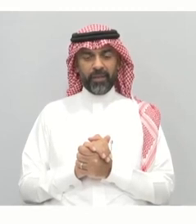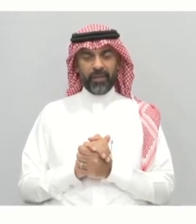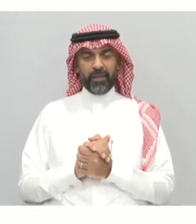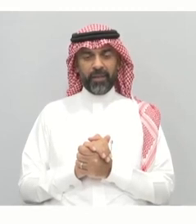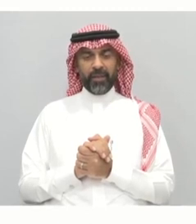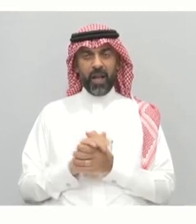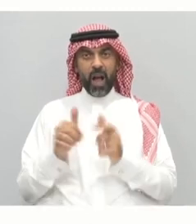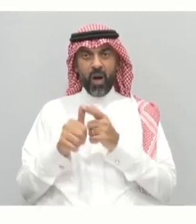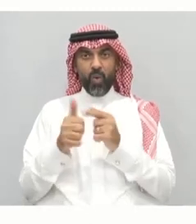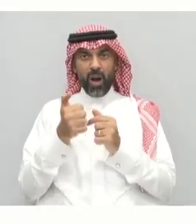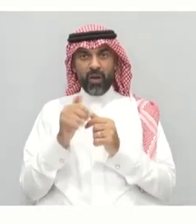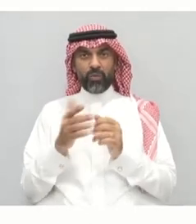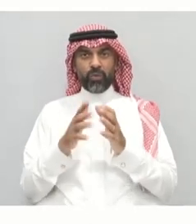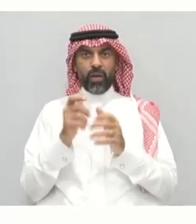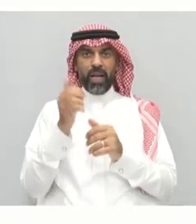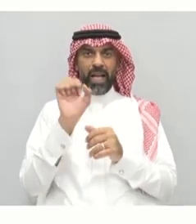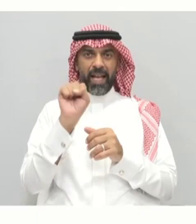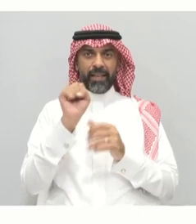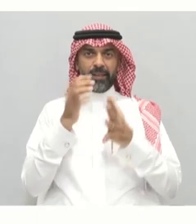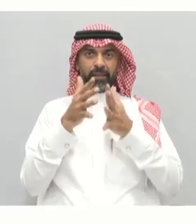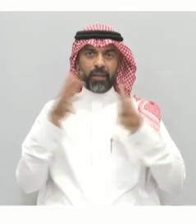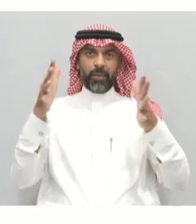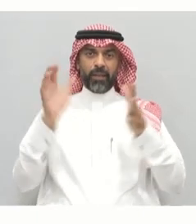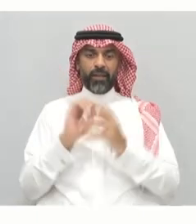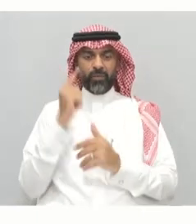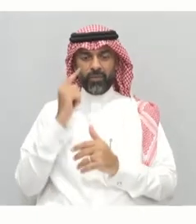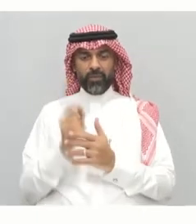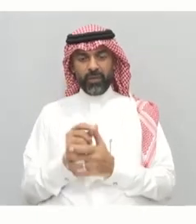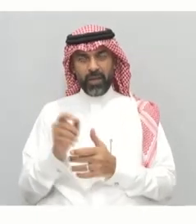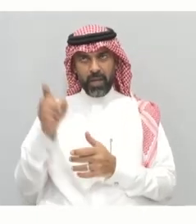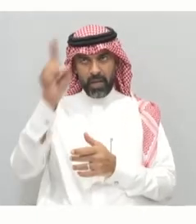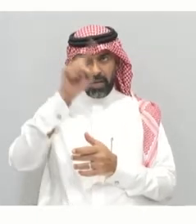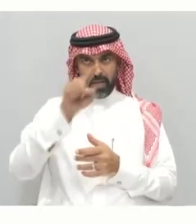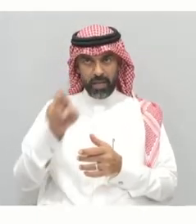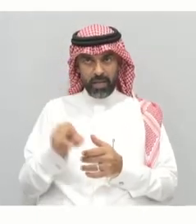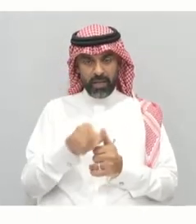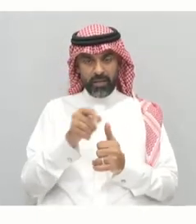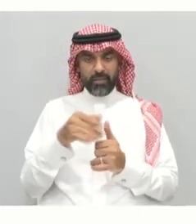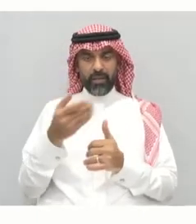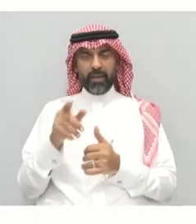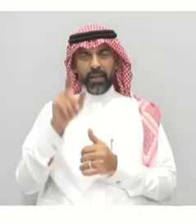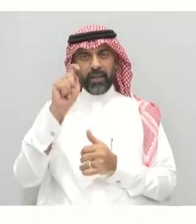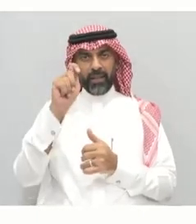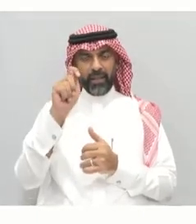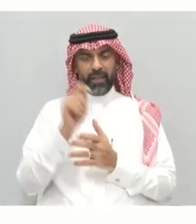okay? S capital, like this. T,